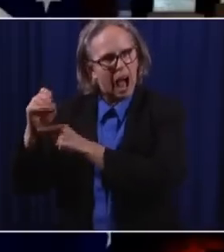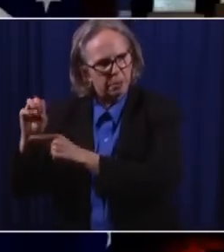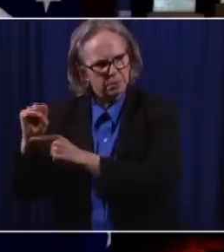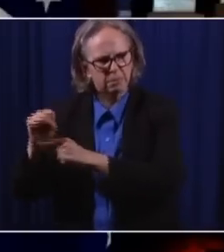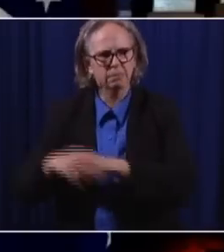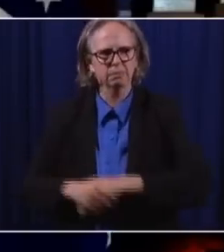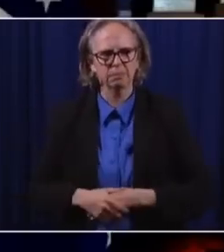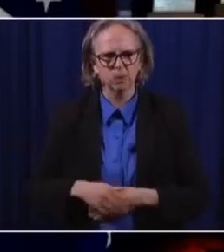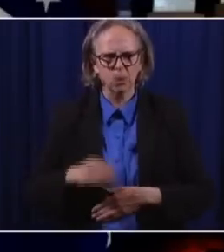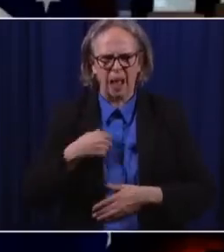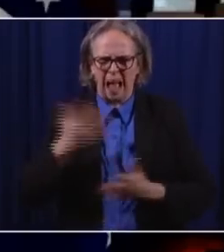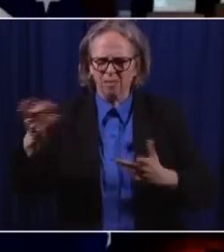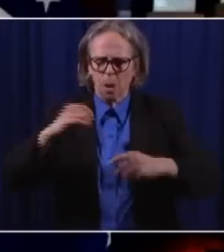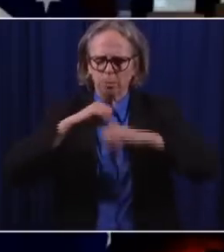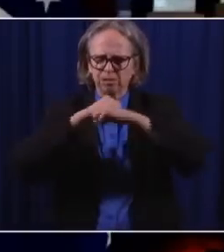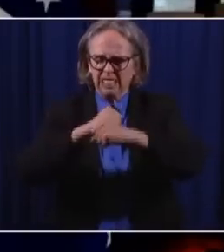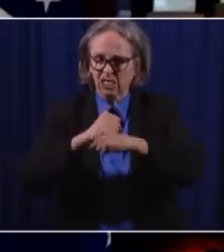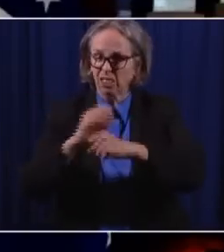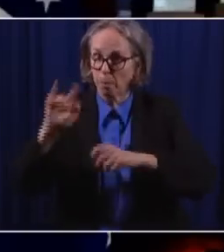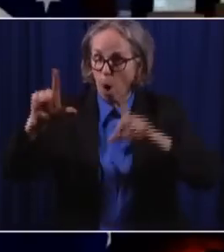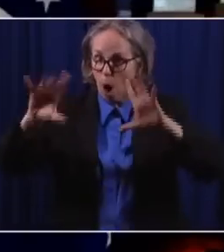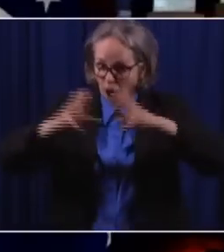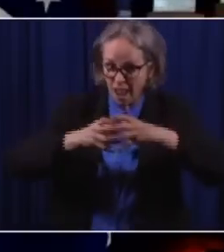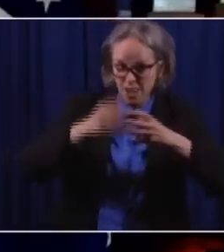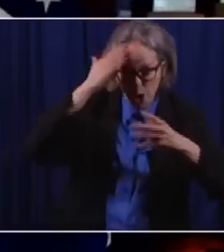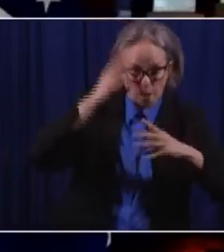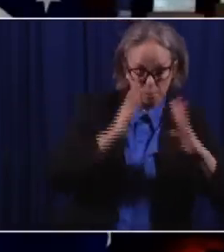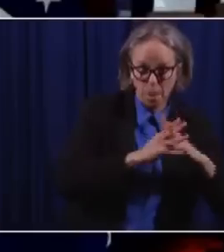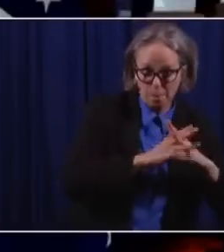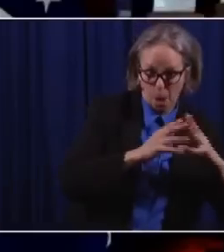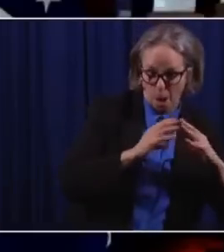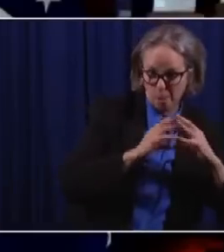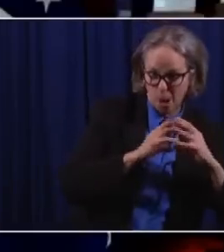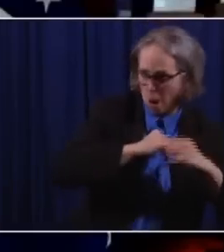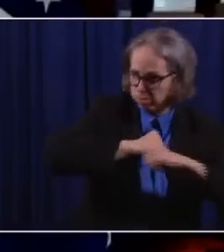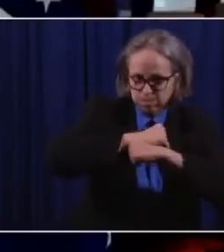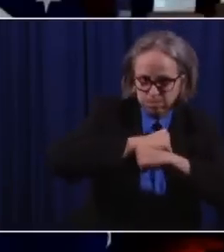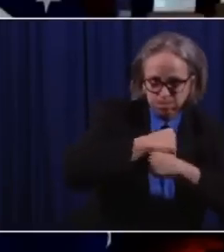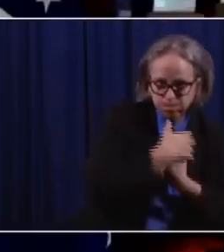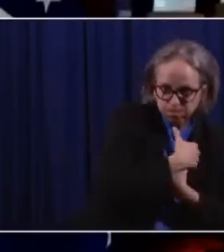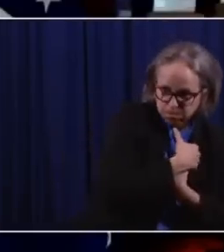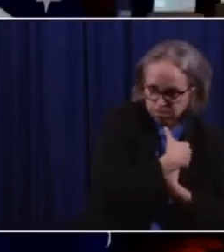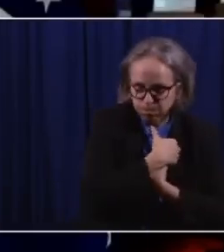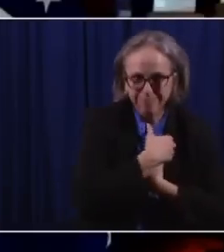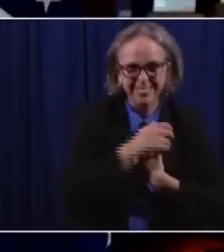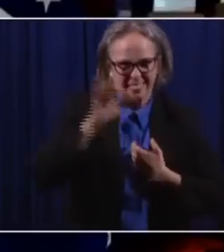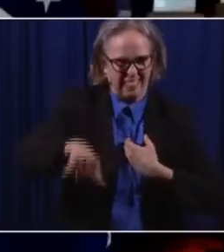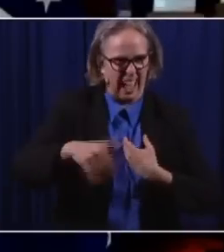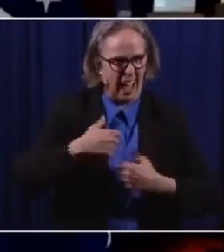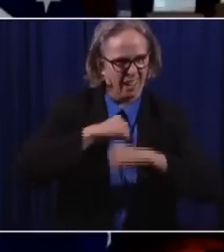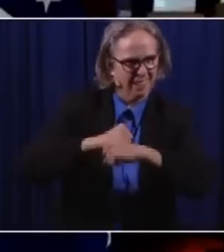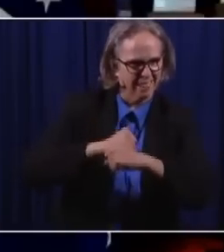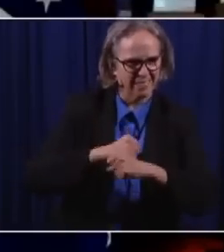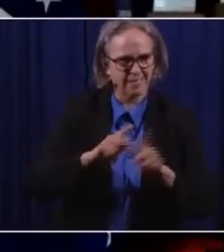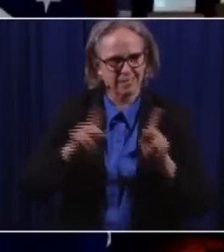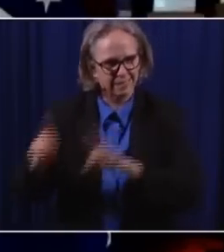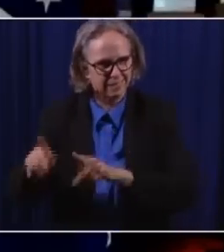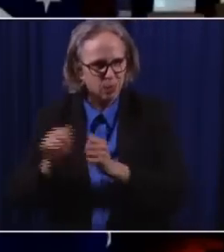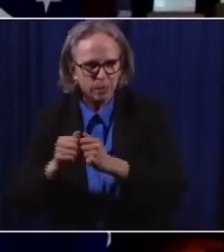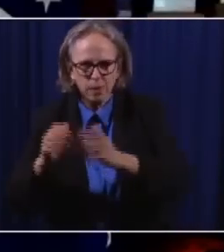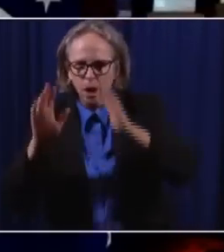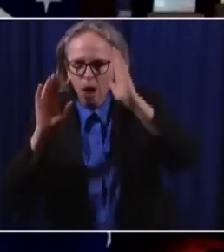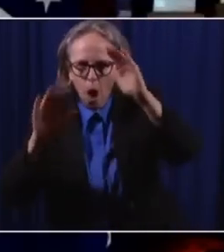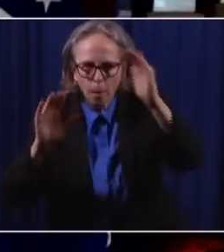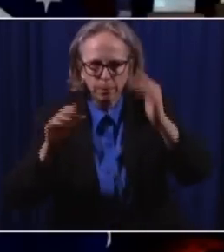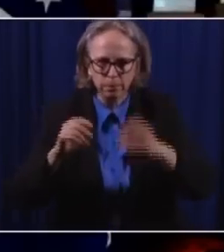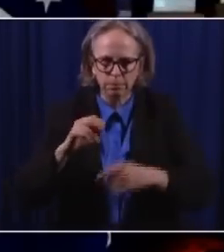vaccine going. And there's a reason. There's a reason for hope at the end of this, and this team certainly adds